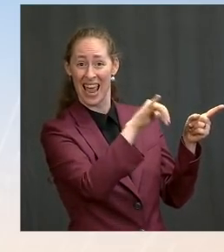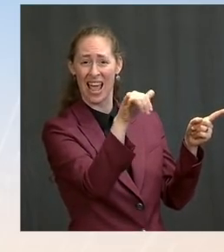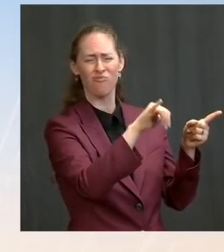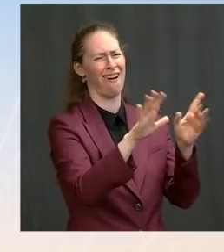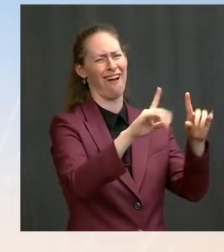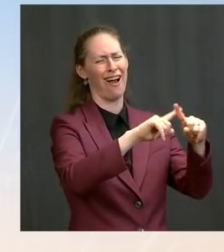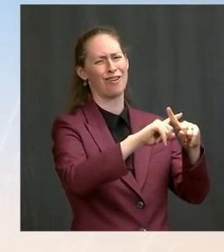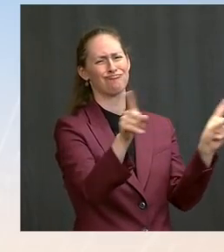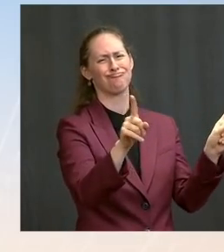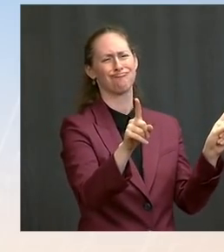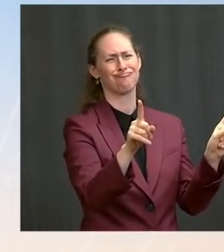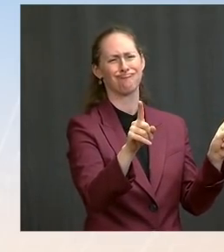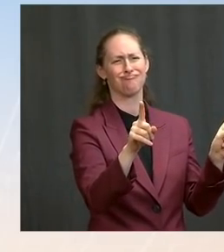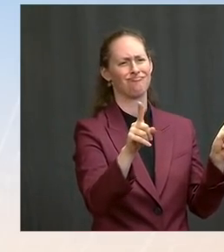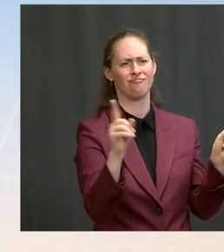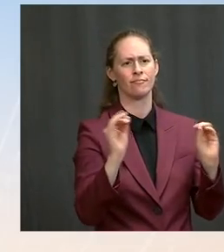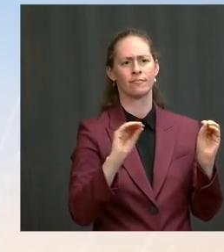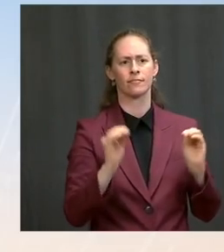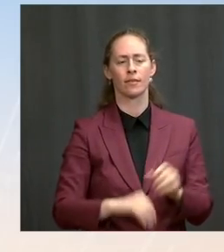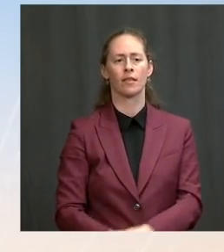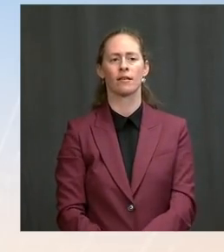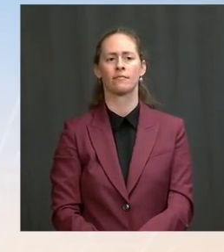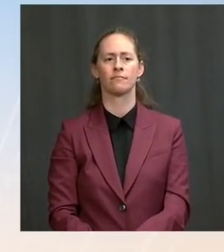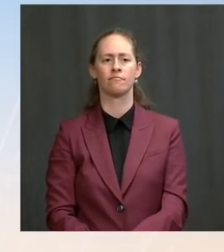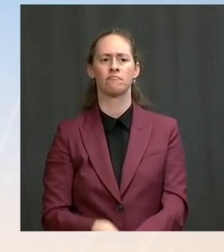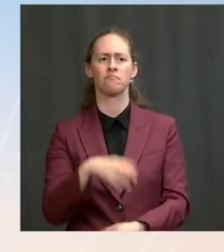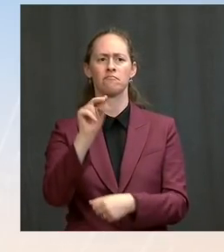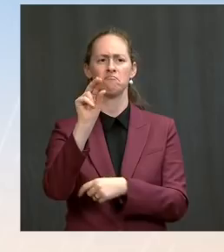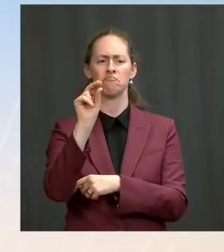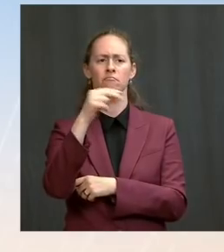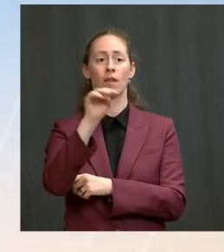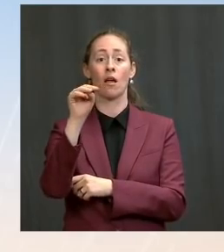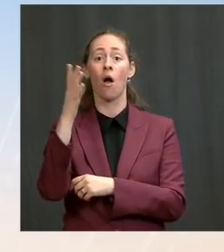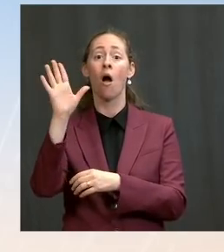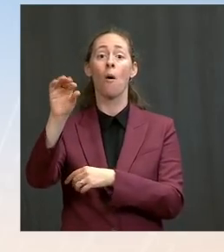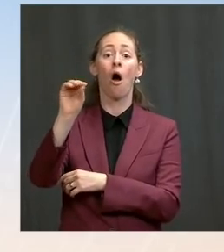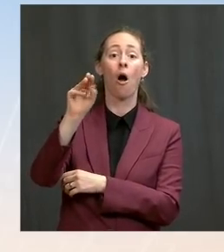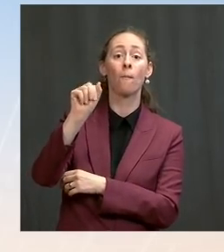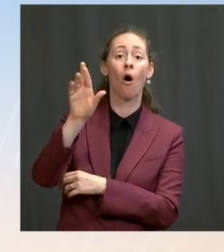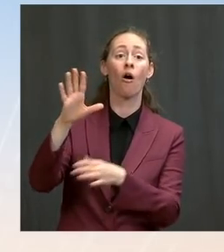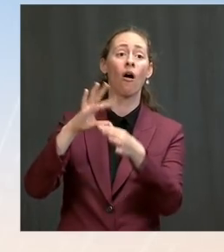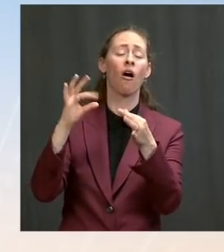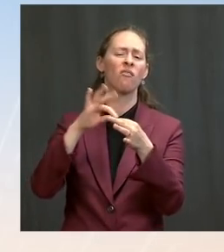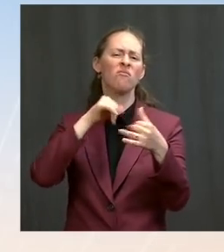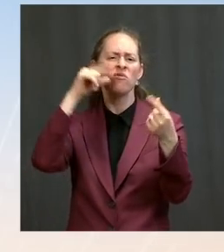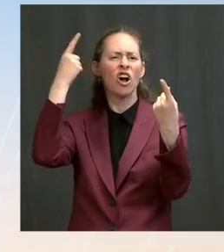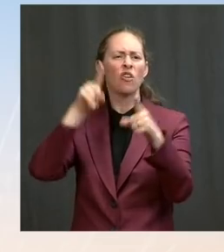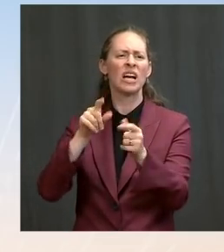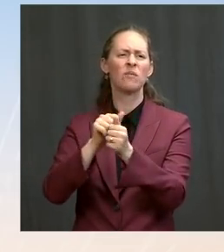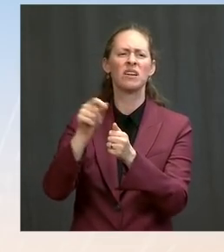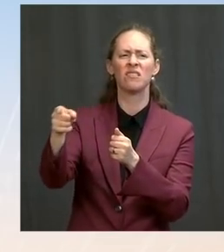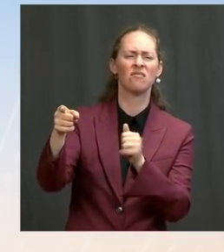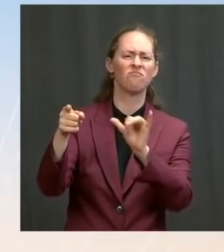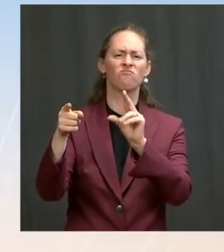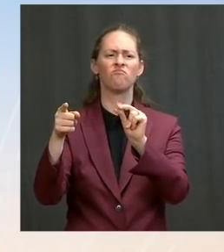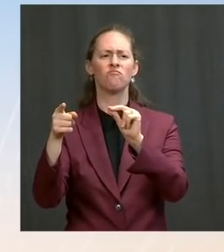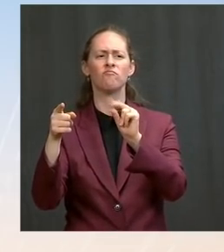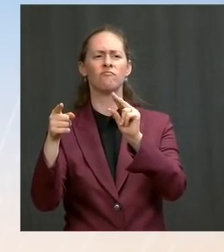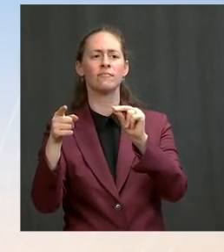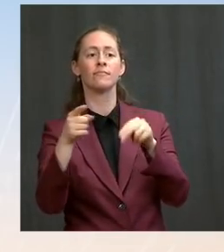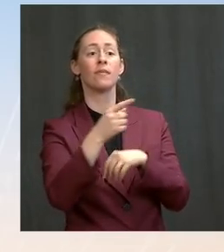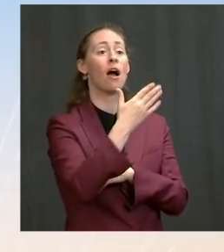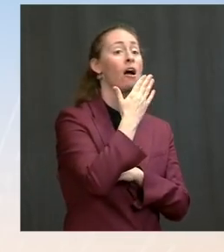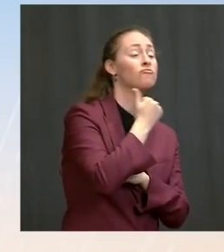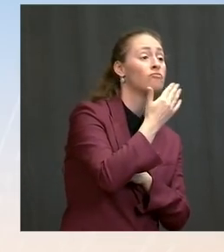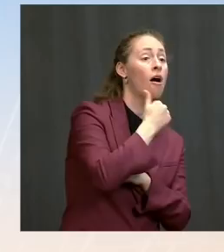was not her intent of her comments, but those certainly are not comments that we've made from here. And on another subject, you mentioned at the last briefing